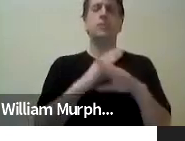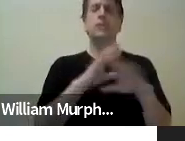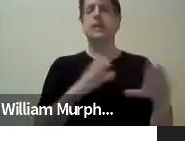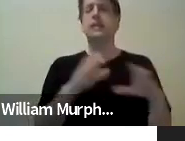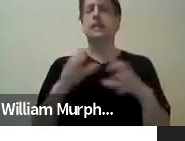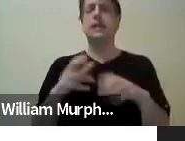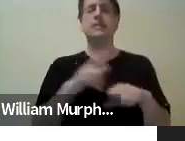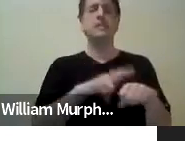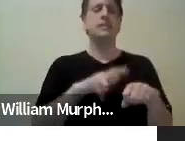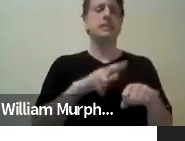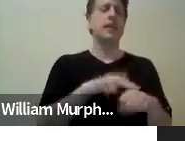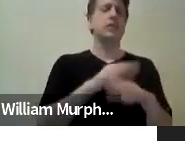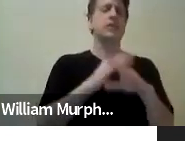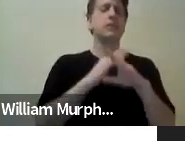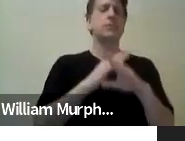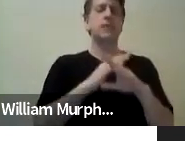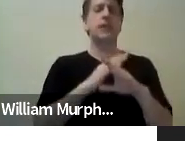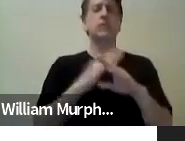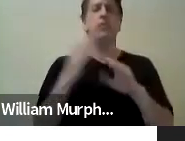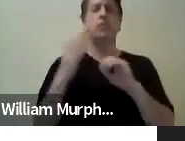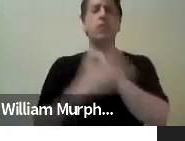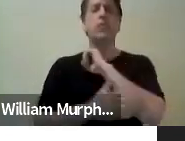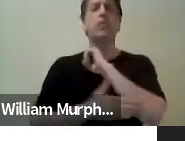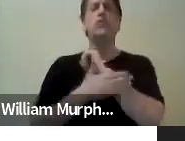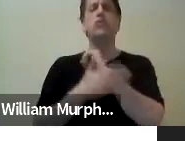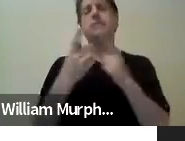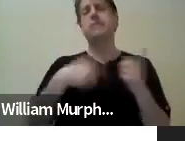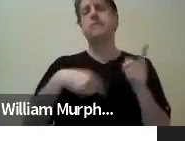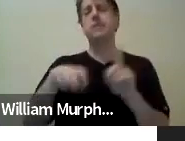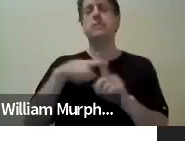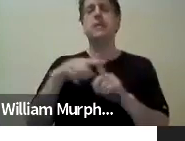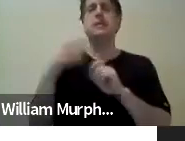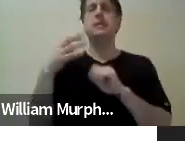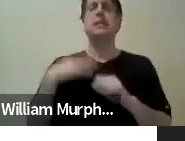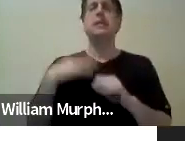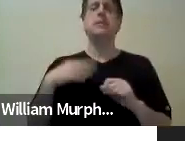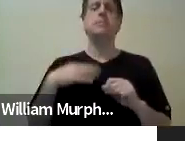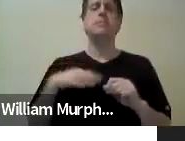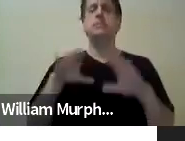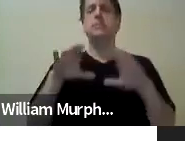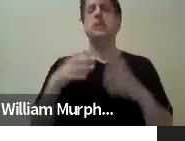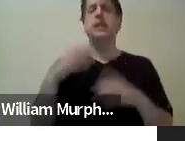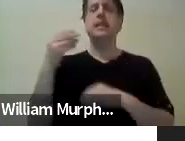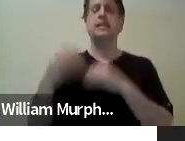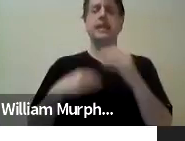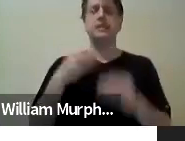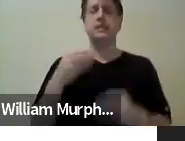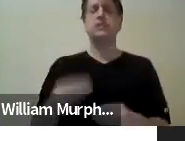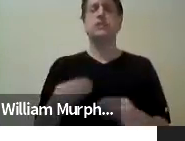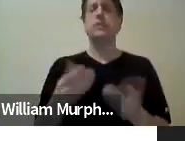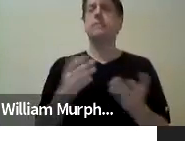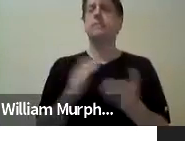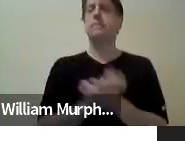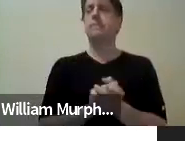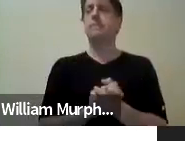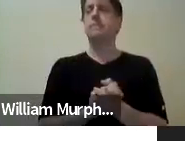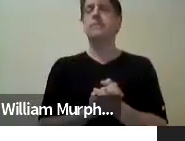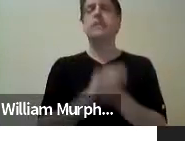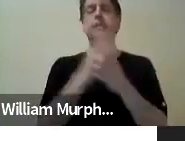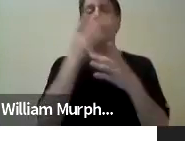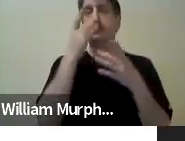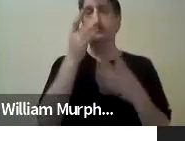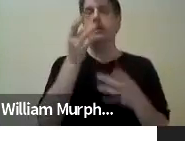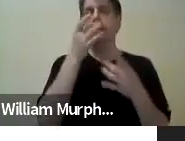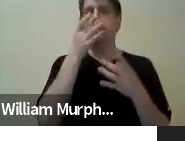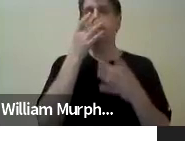nationally protected national origin, and then the Pittsburgh class ancestry. So interestingly, like